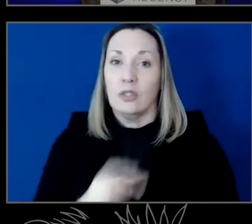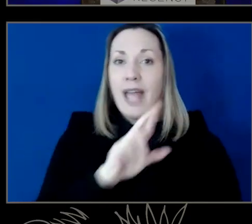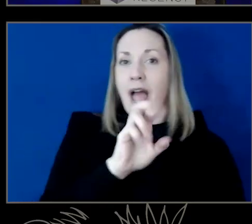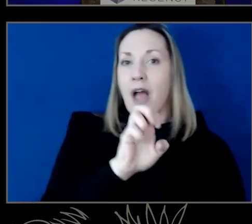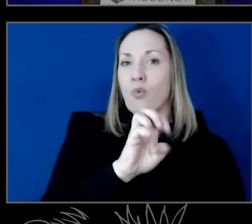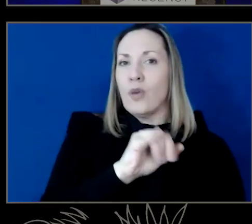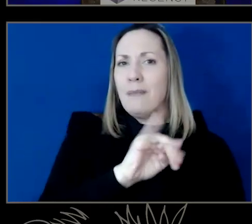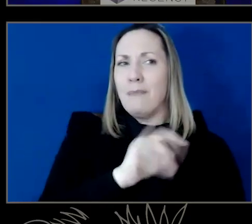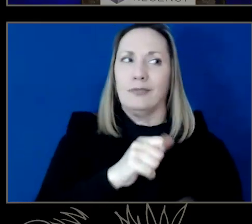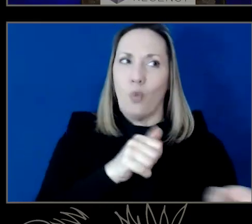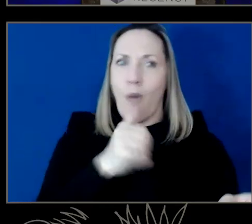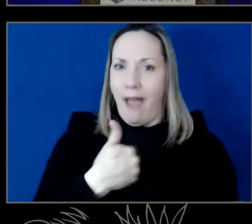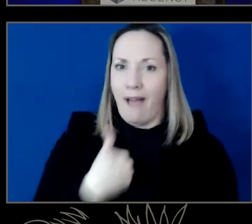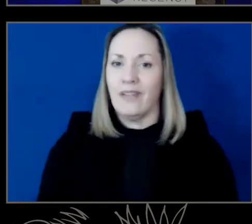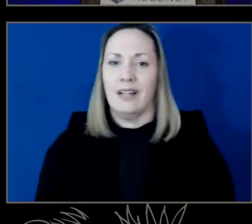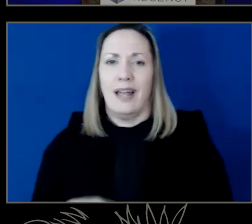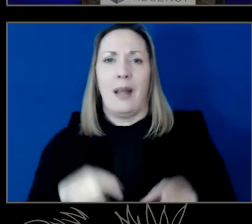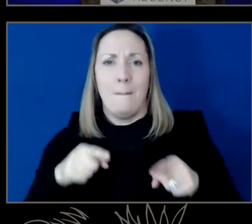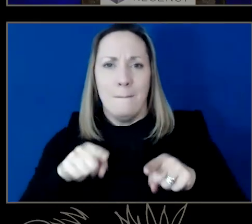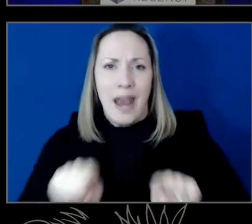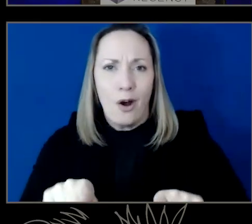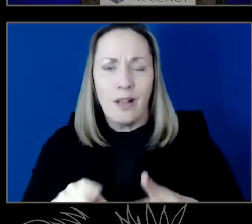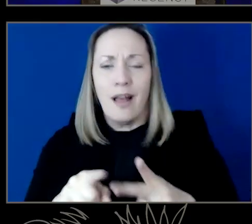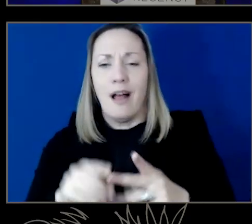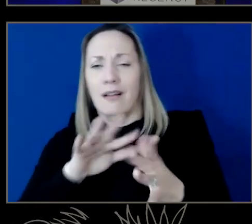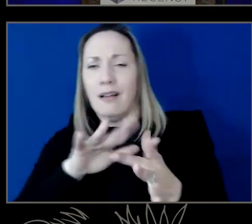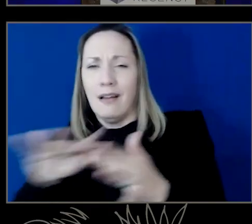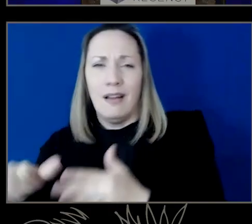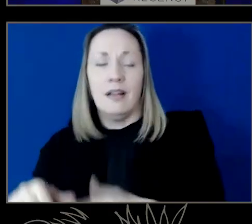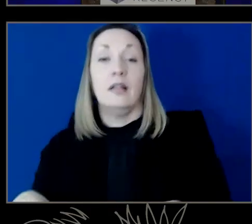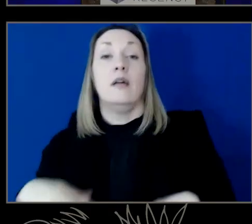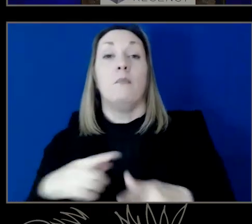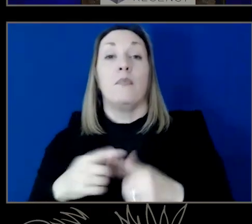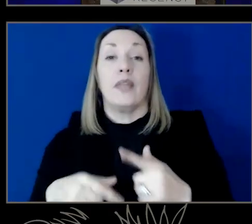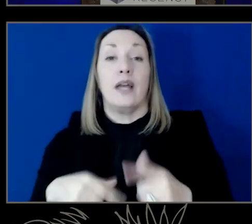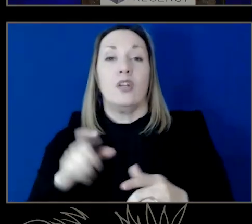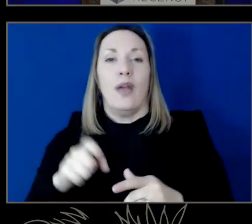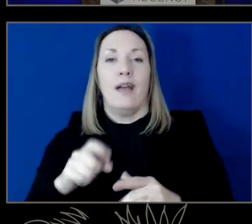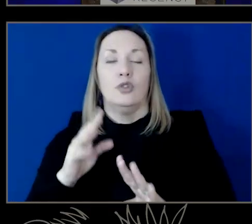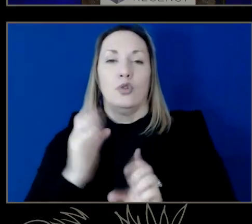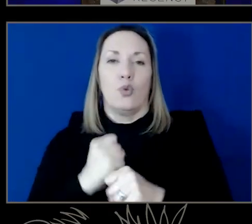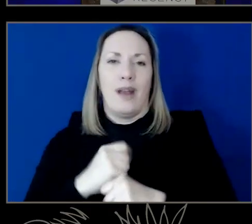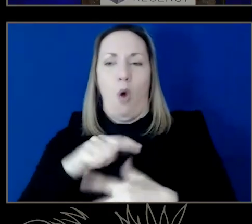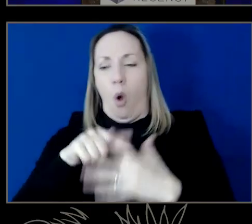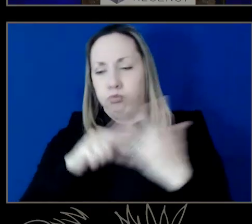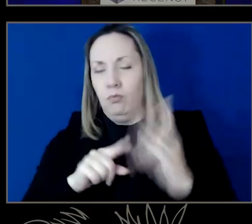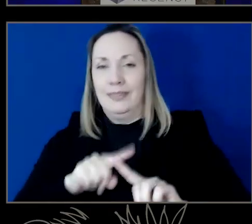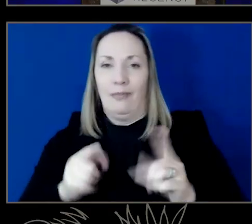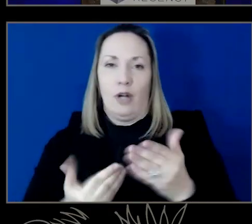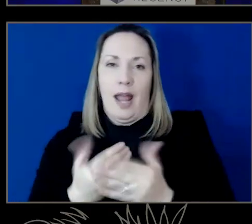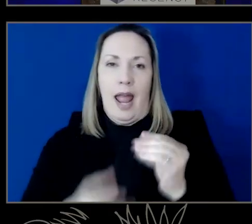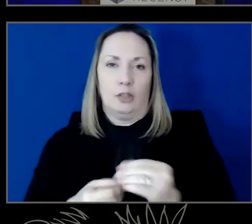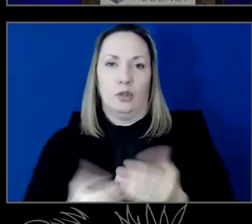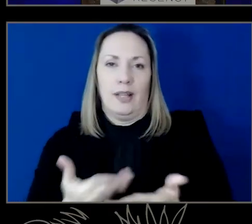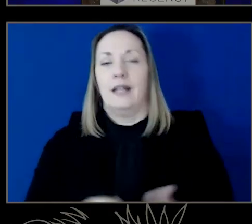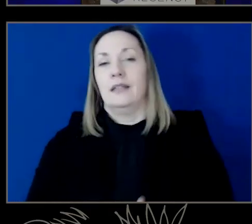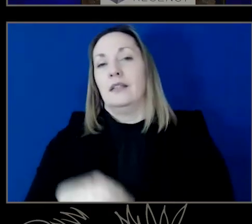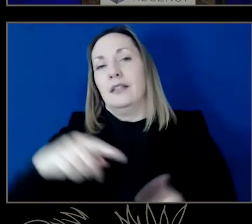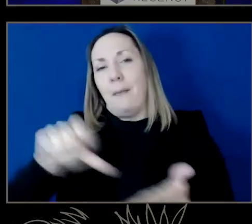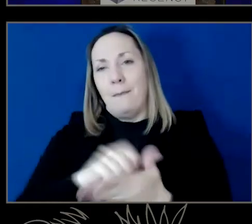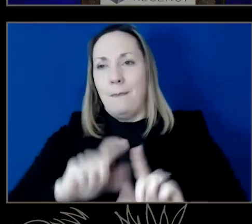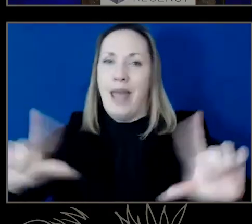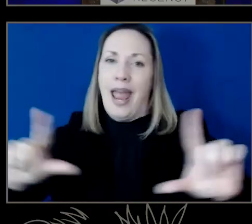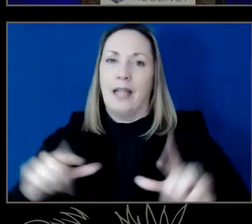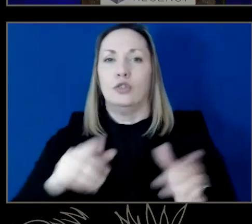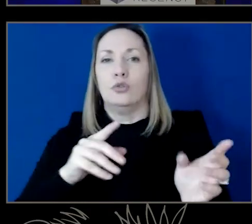like parallel routes and intercepted routes and all that kind of stuff. But then you have to create all these extra different things. You have the page, the loader, the error, you have the